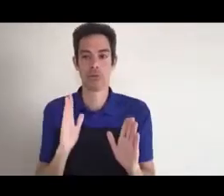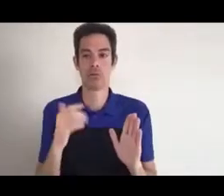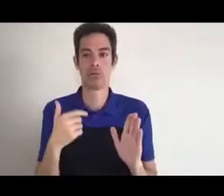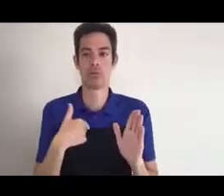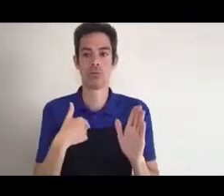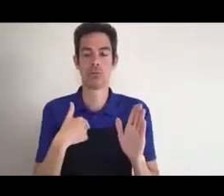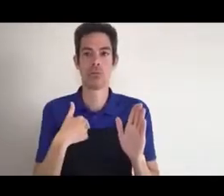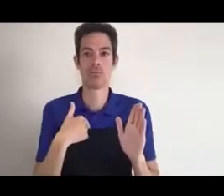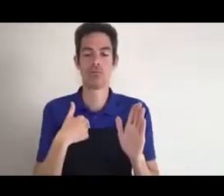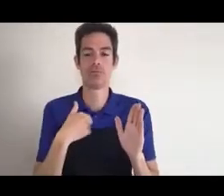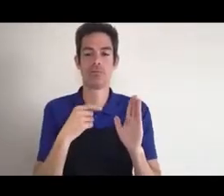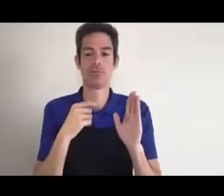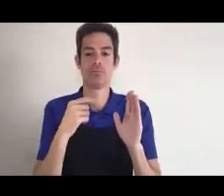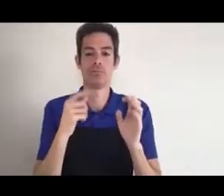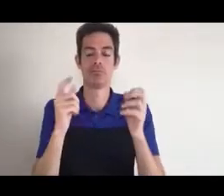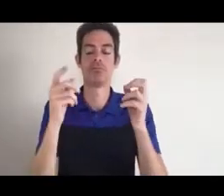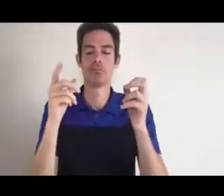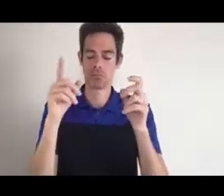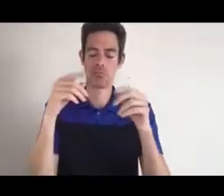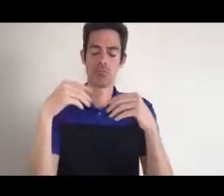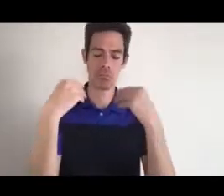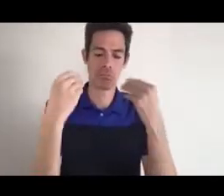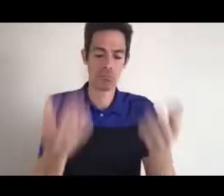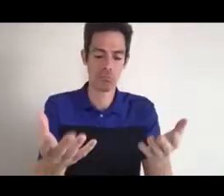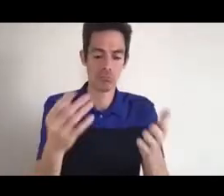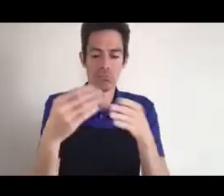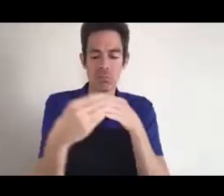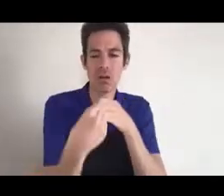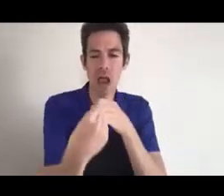more limited. So as a teacher,